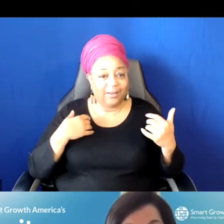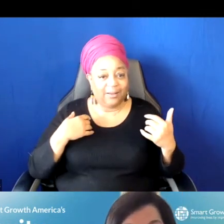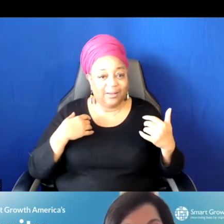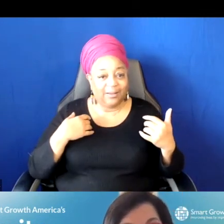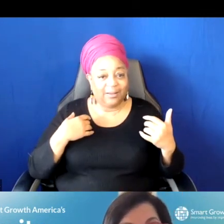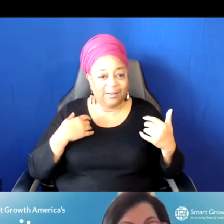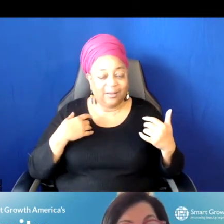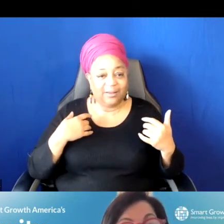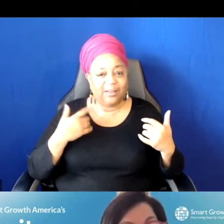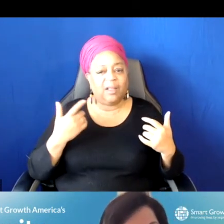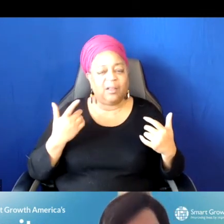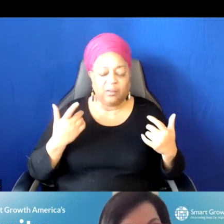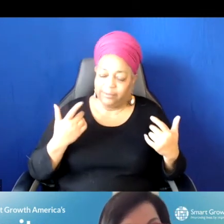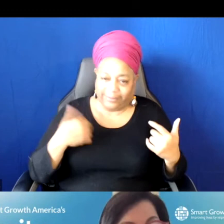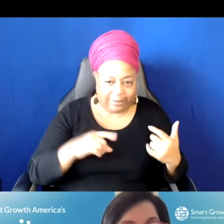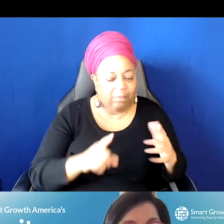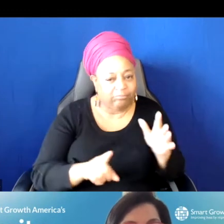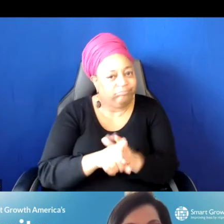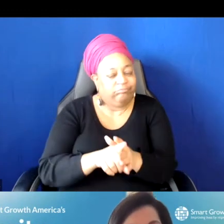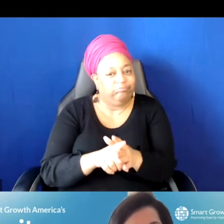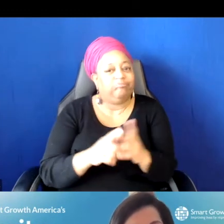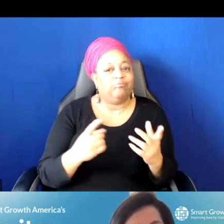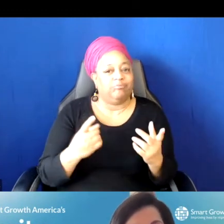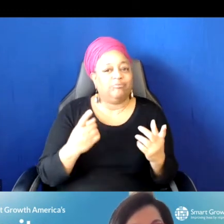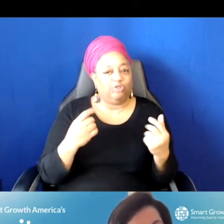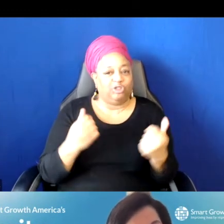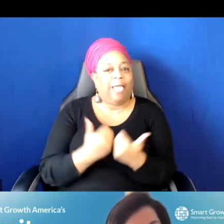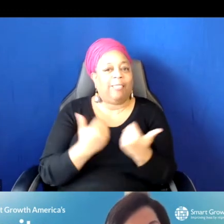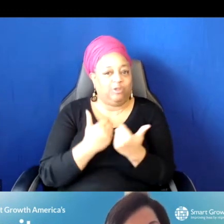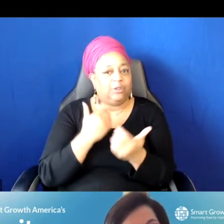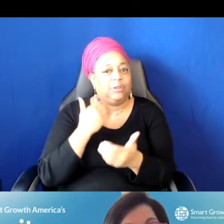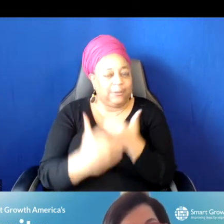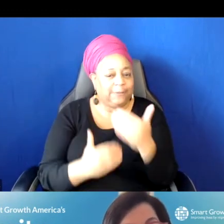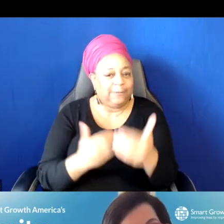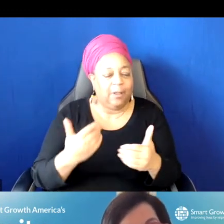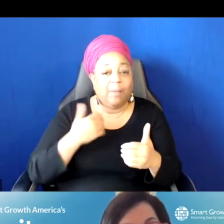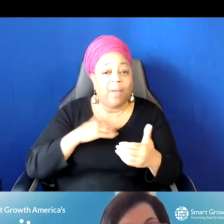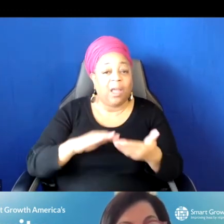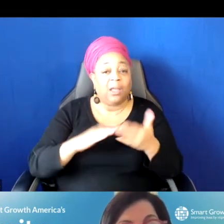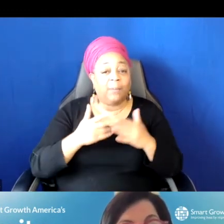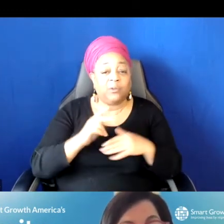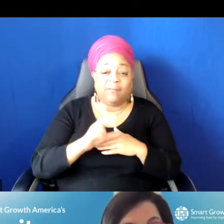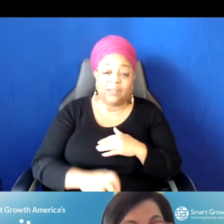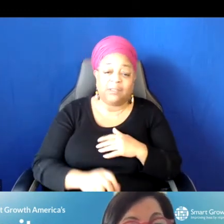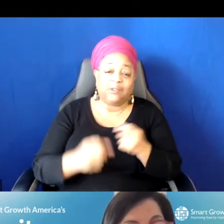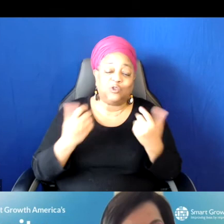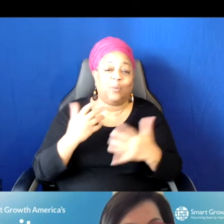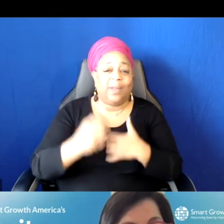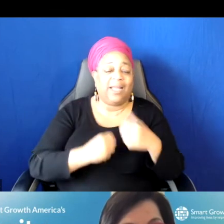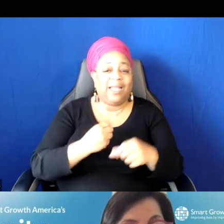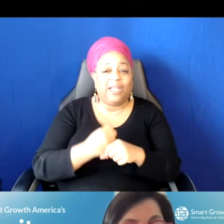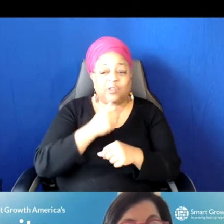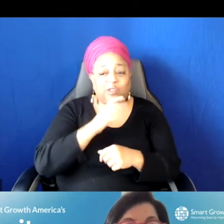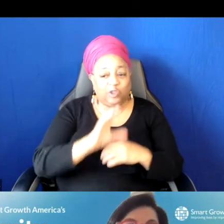met a few challenges along the way. Where, my community has invested so many years in construction